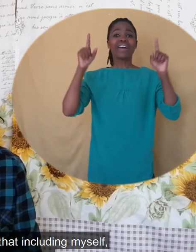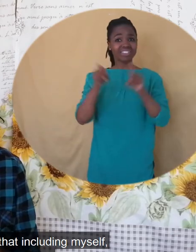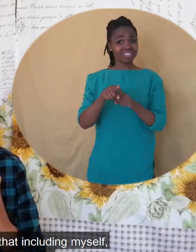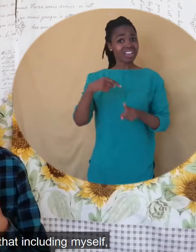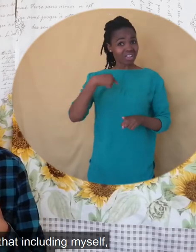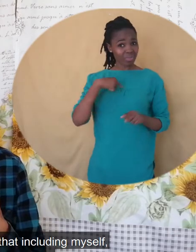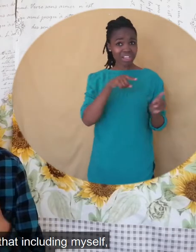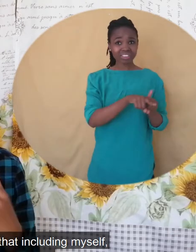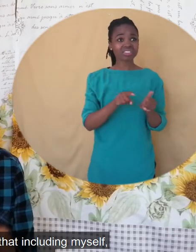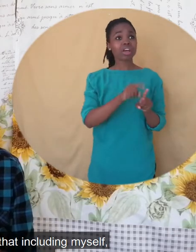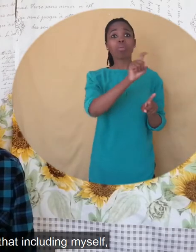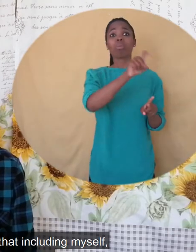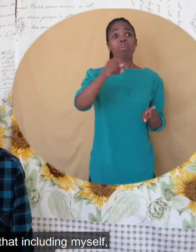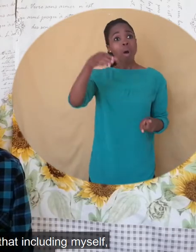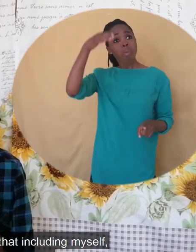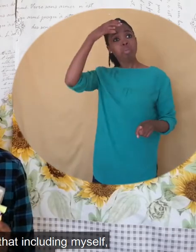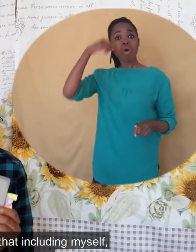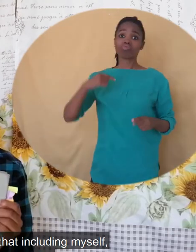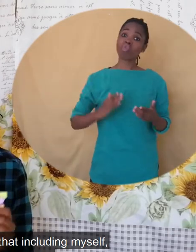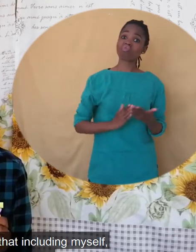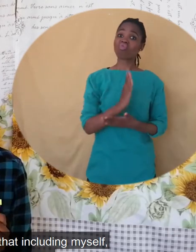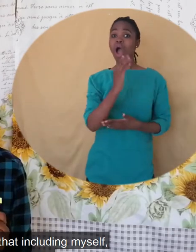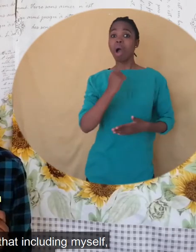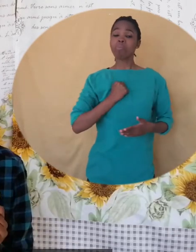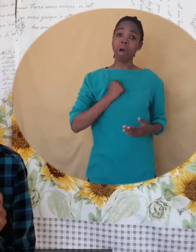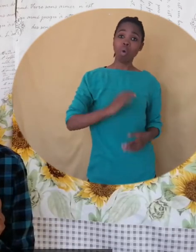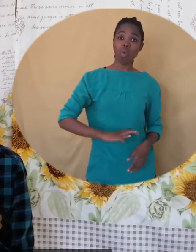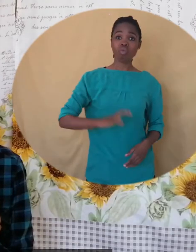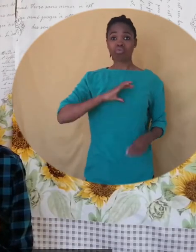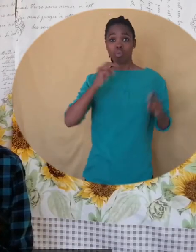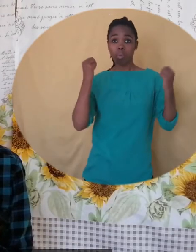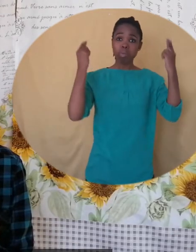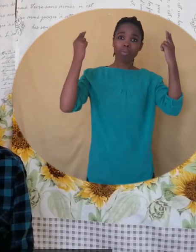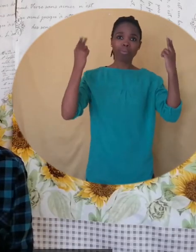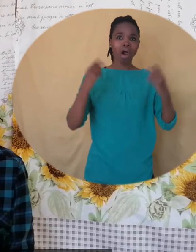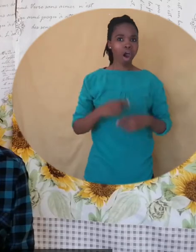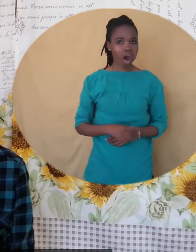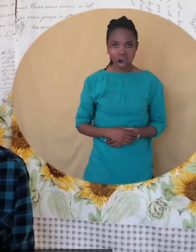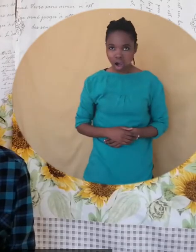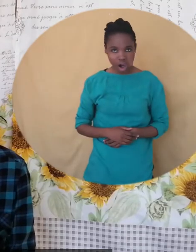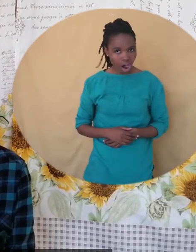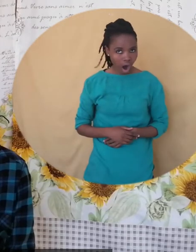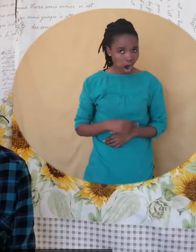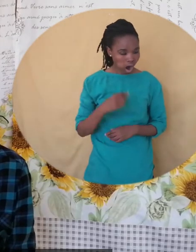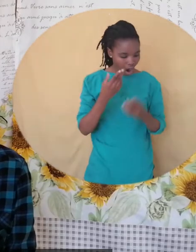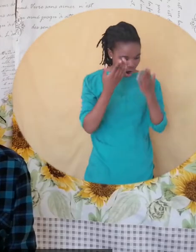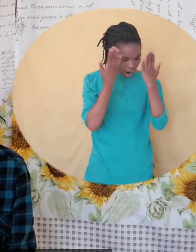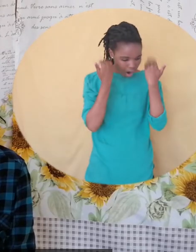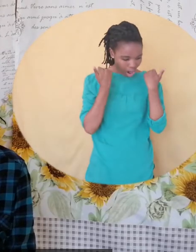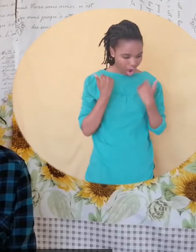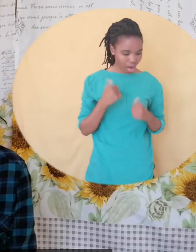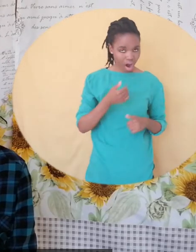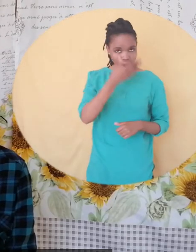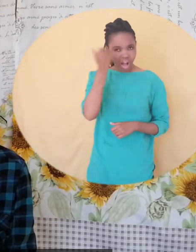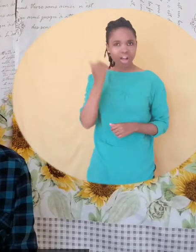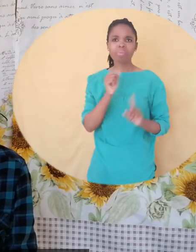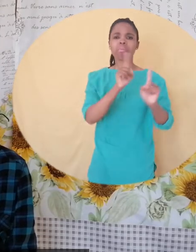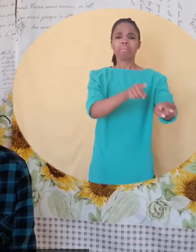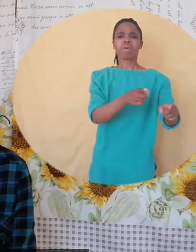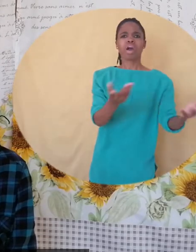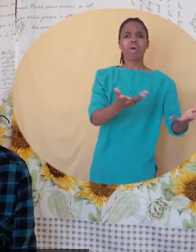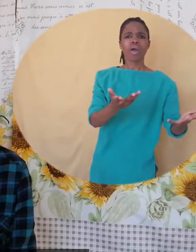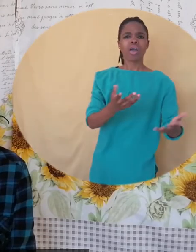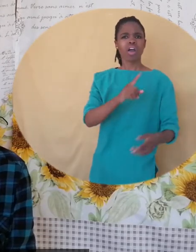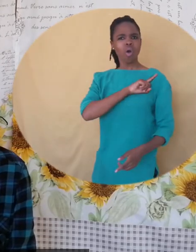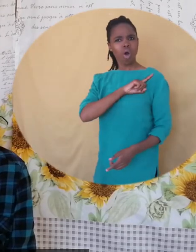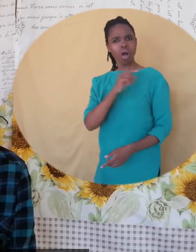call that, including myself, many people don't know their rights. People don't know their rights about how and where to go,